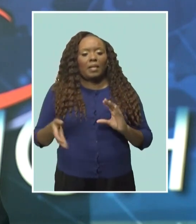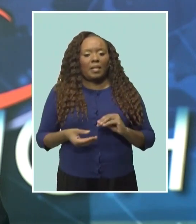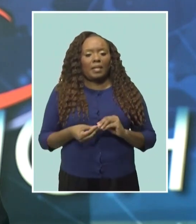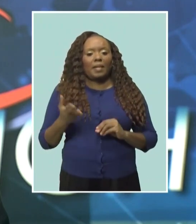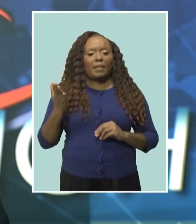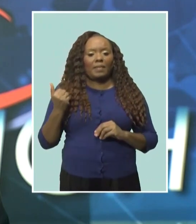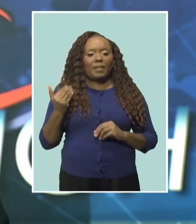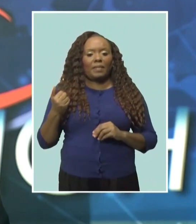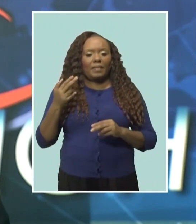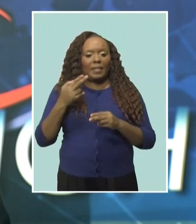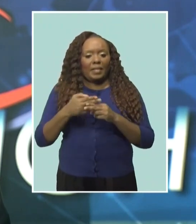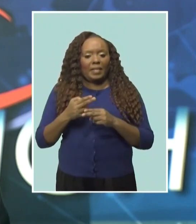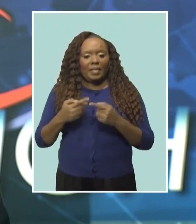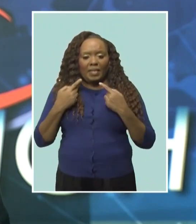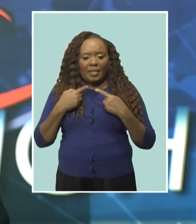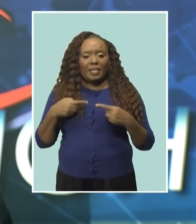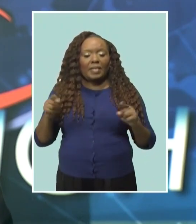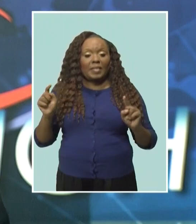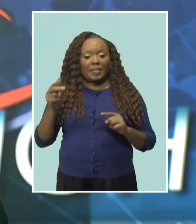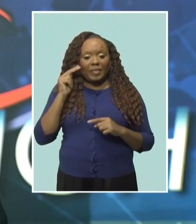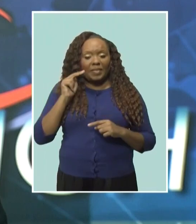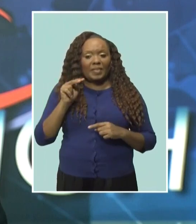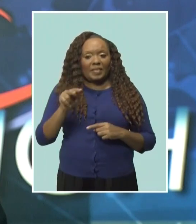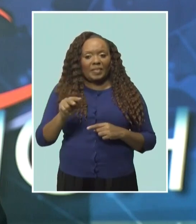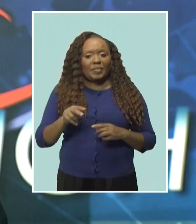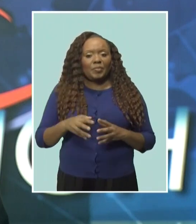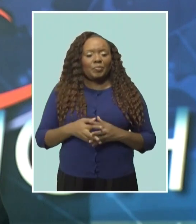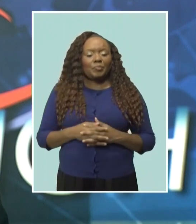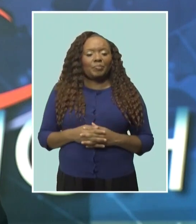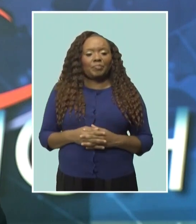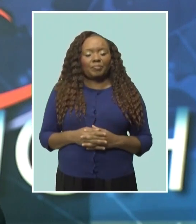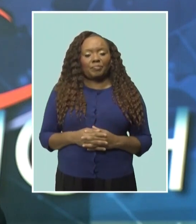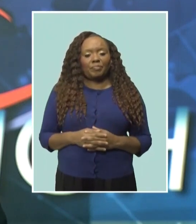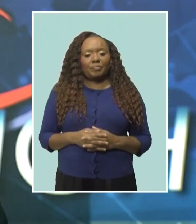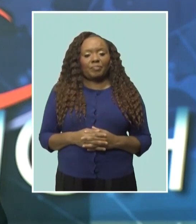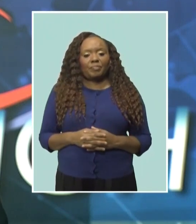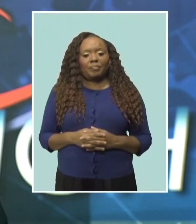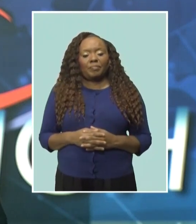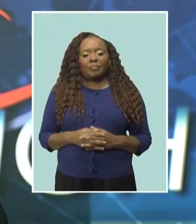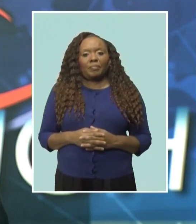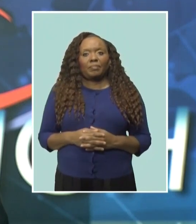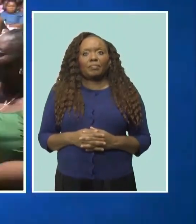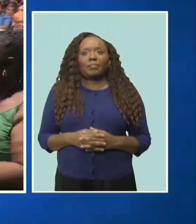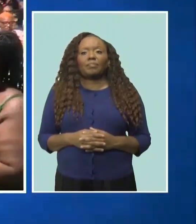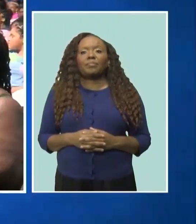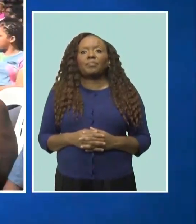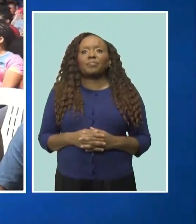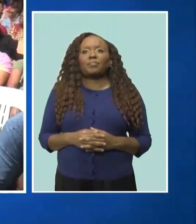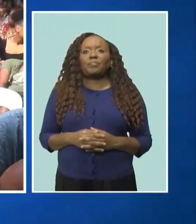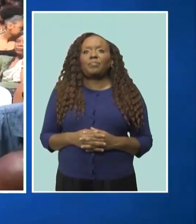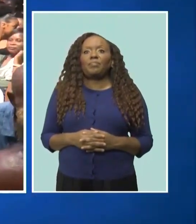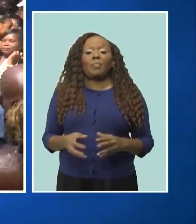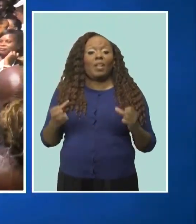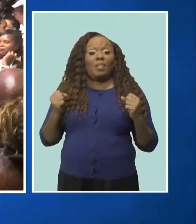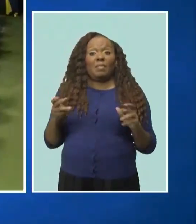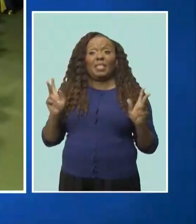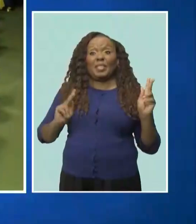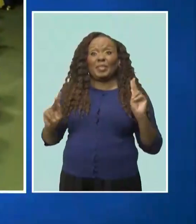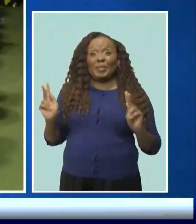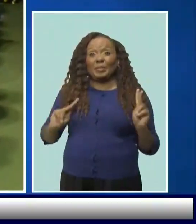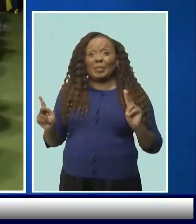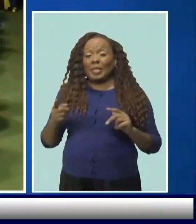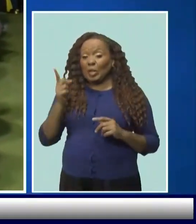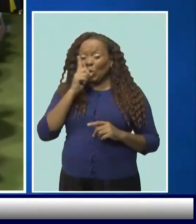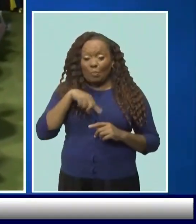Soca categories have been announced. We hear more in this Trevor Thorpe report. Scores braved the lightning, thunder and heavy